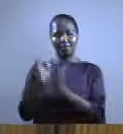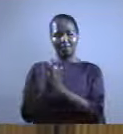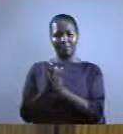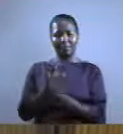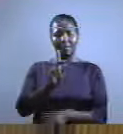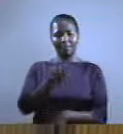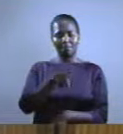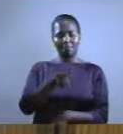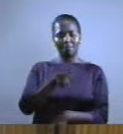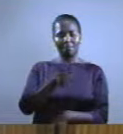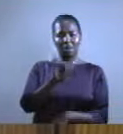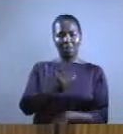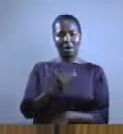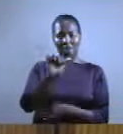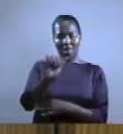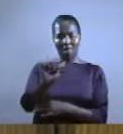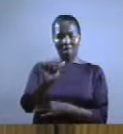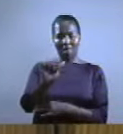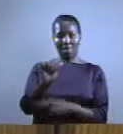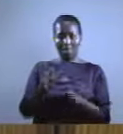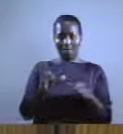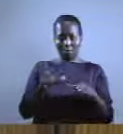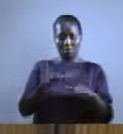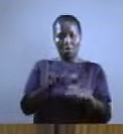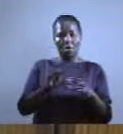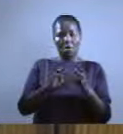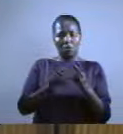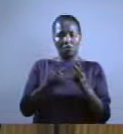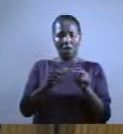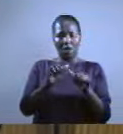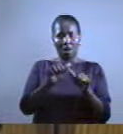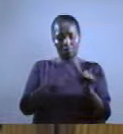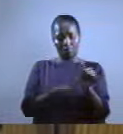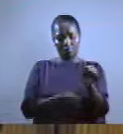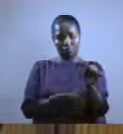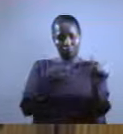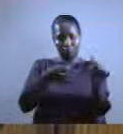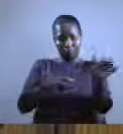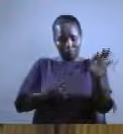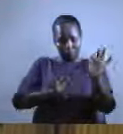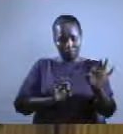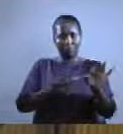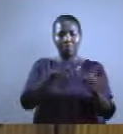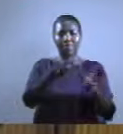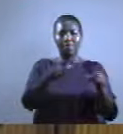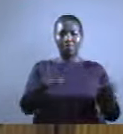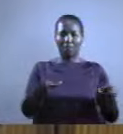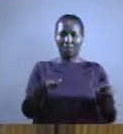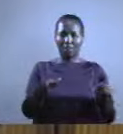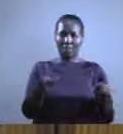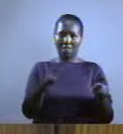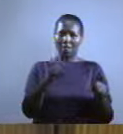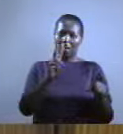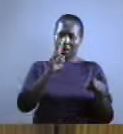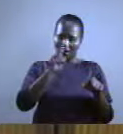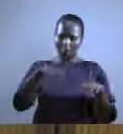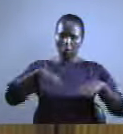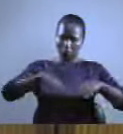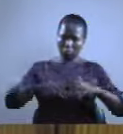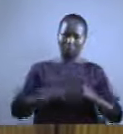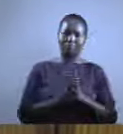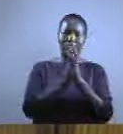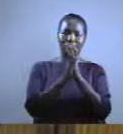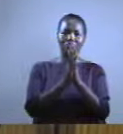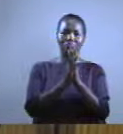PYA to consolidate their gains by closing ranks against opportunistic elements, display unity in action across all